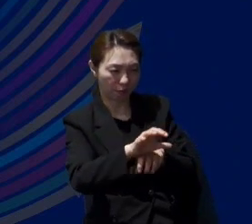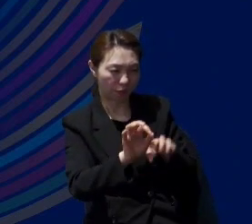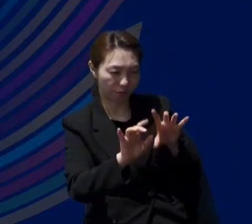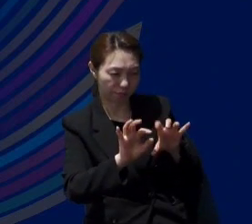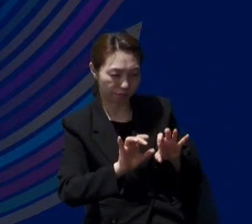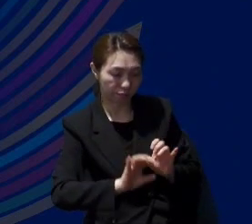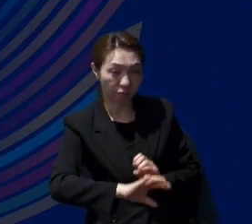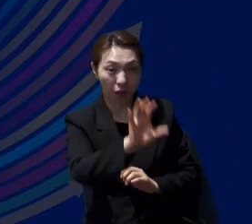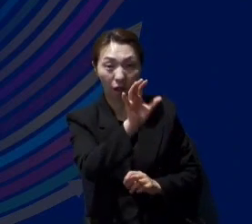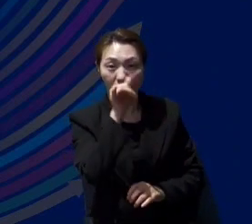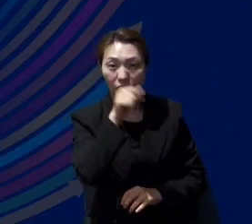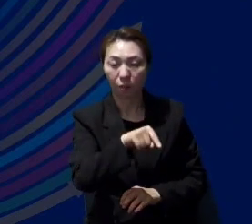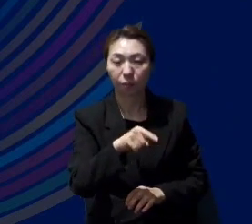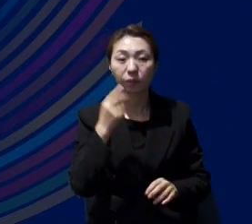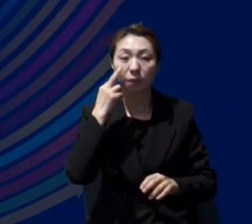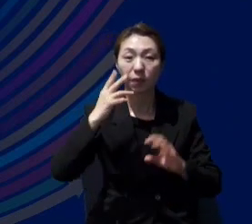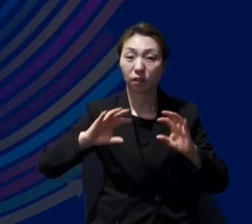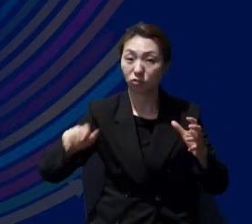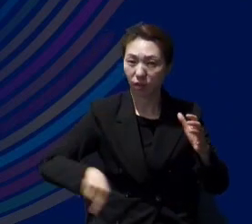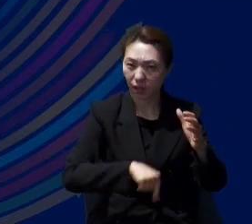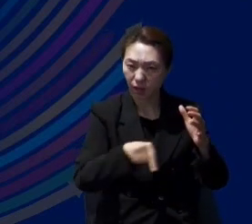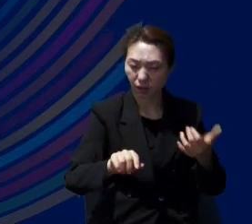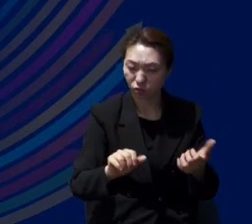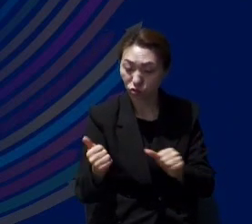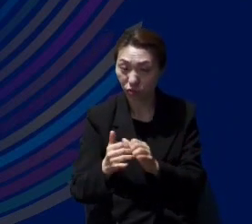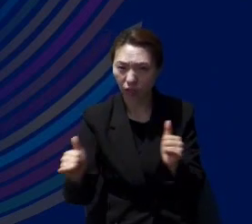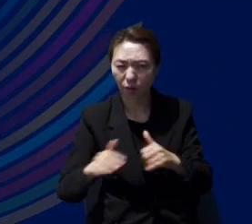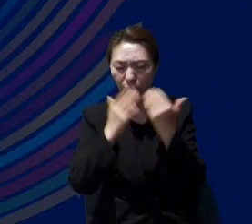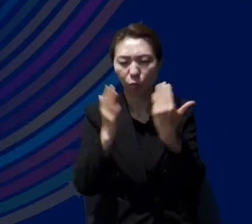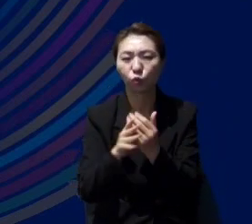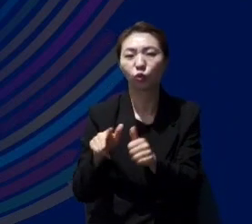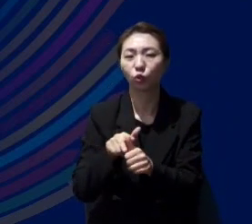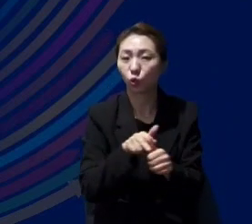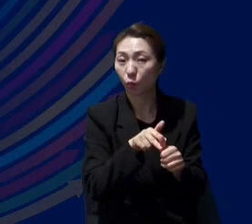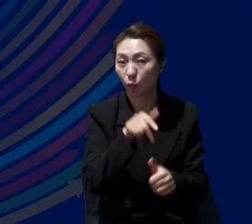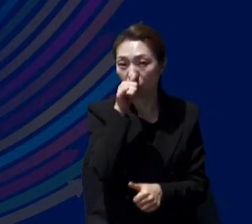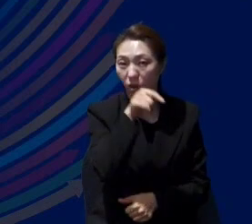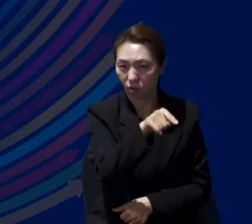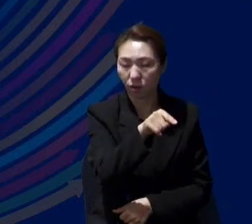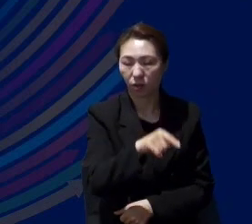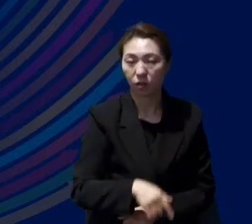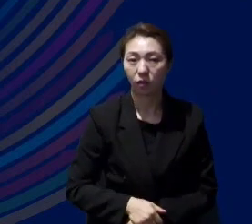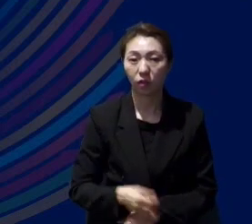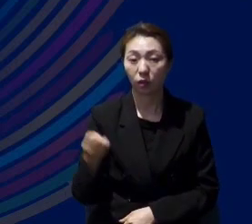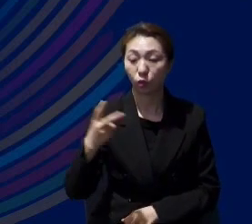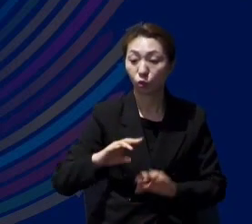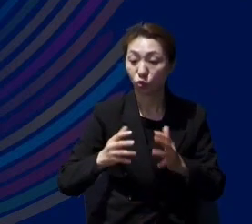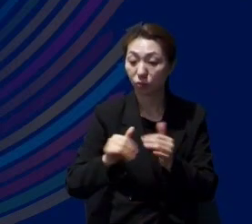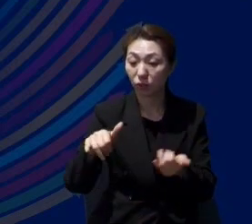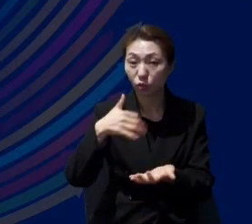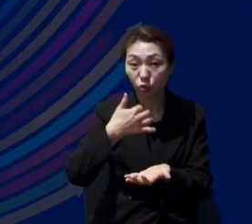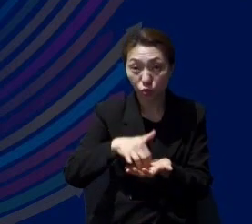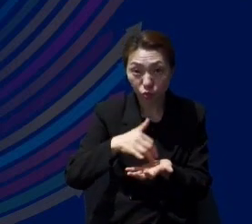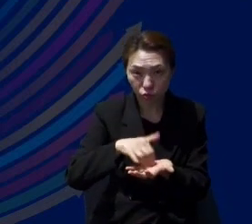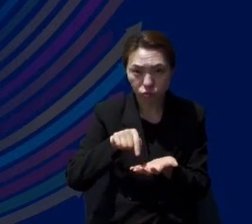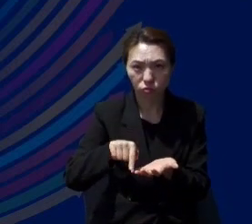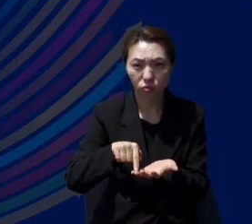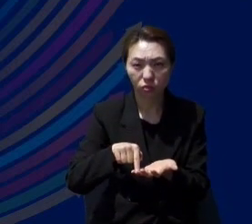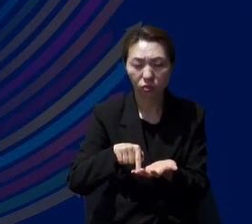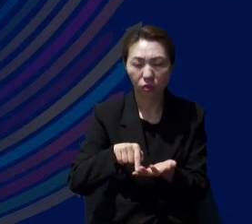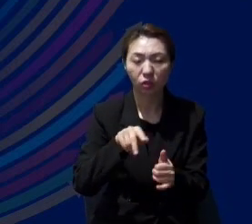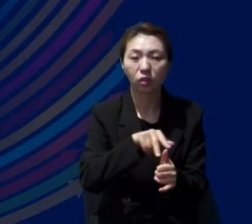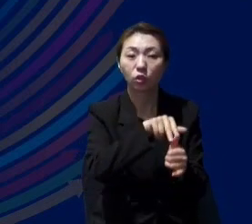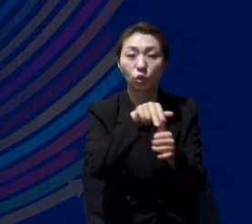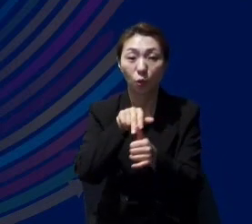need to know the population, which gives you sort of the denominator when calculating mortality rates. And we are lucky to be able to use population estimates at the county